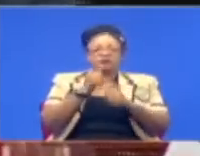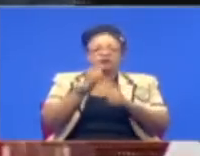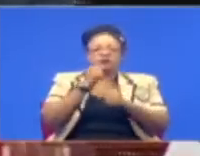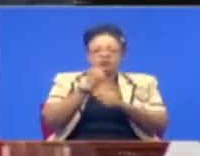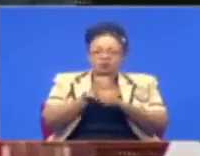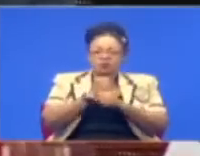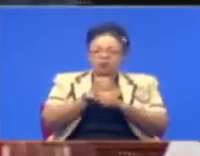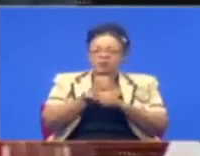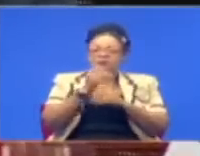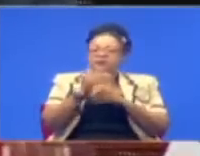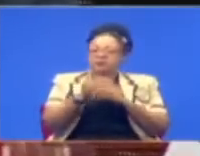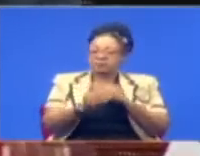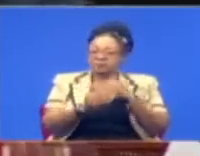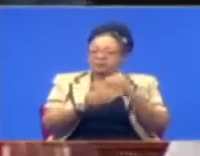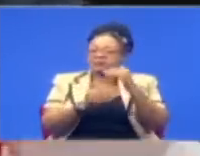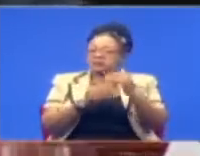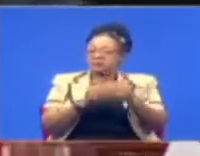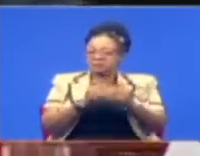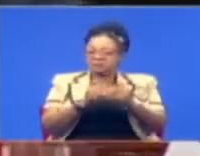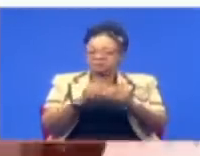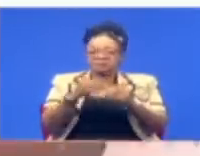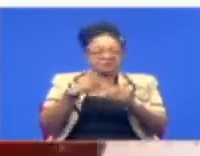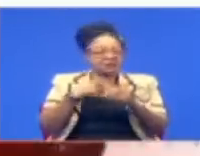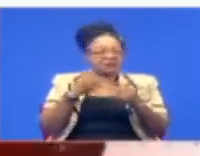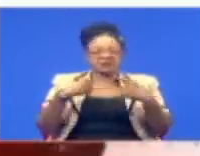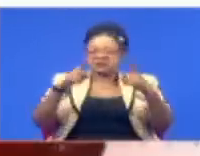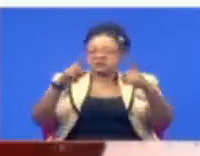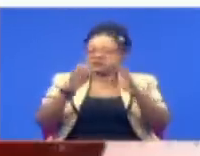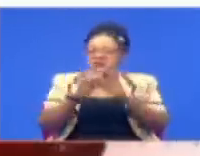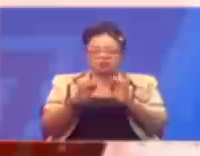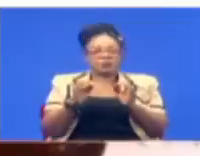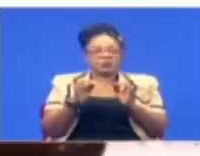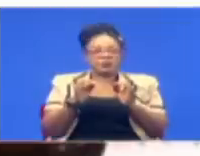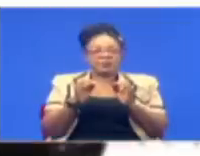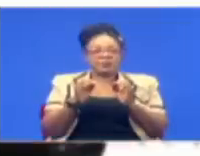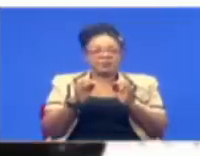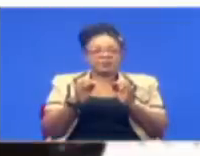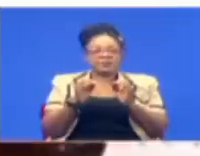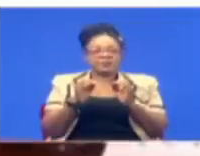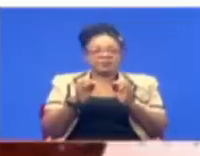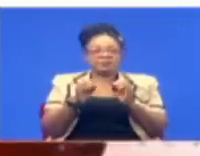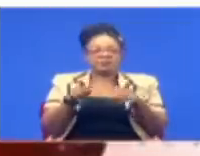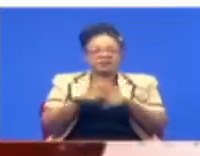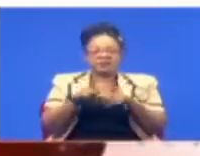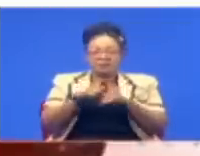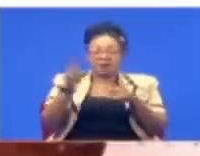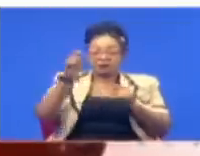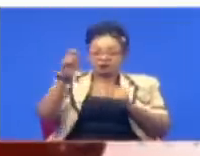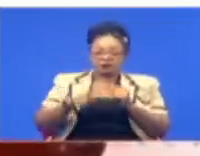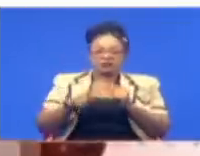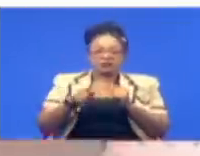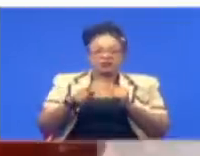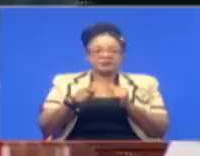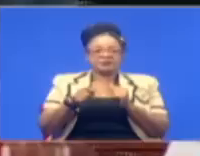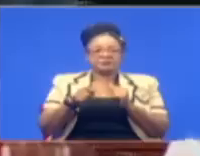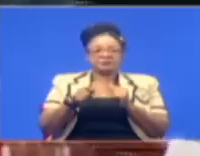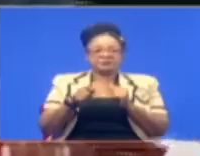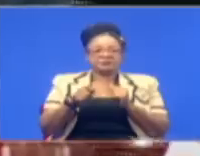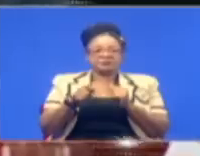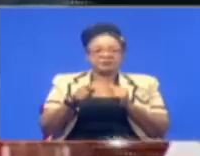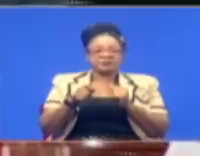brick. There are no instant successes. And equally for the judiciary, I would wish